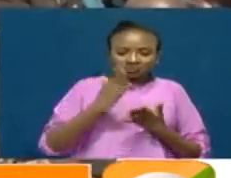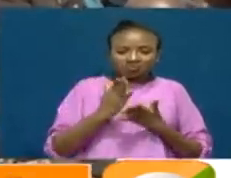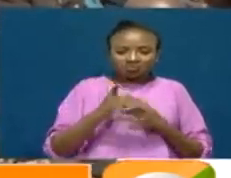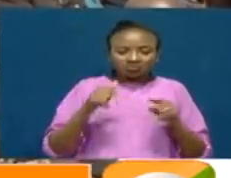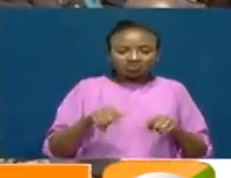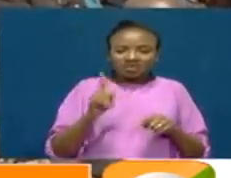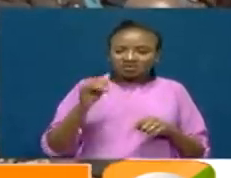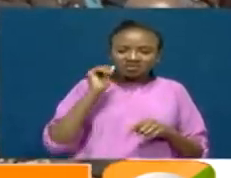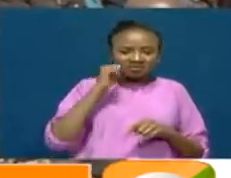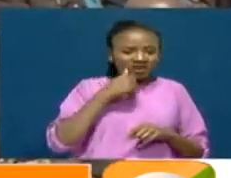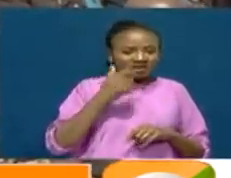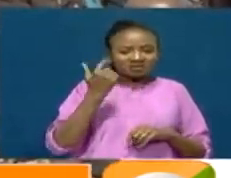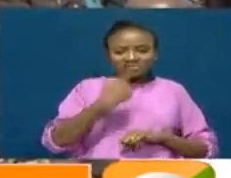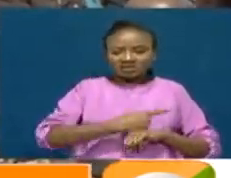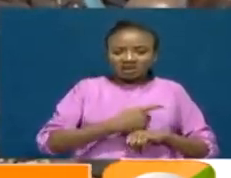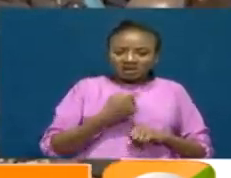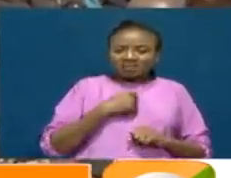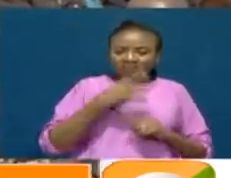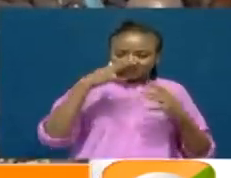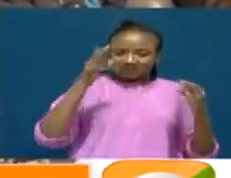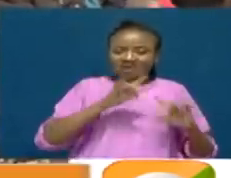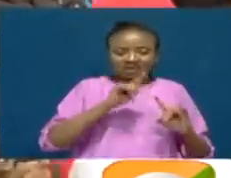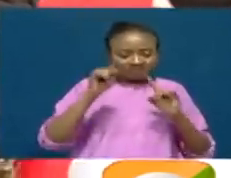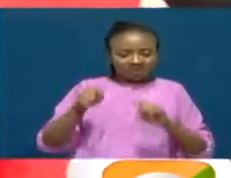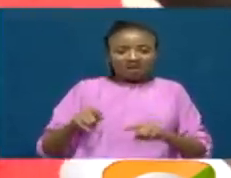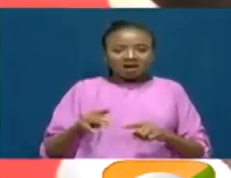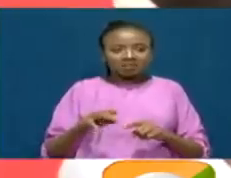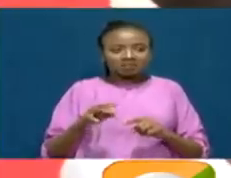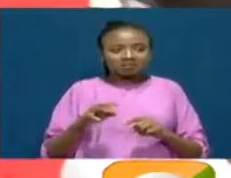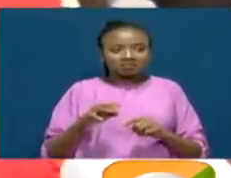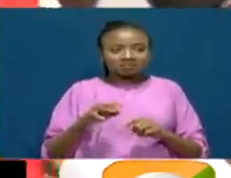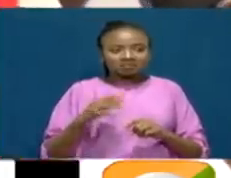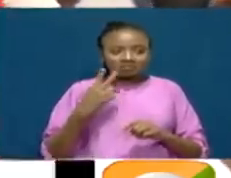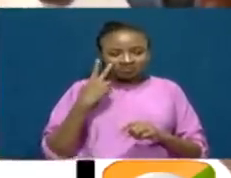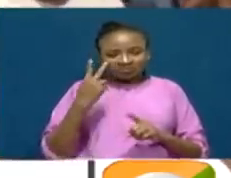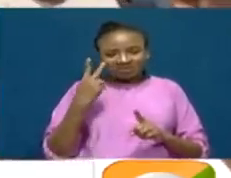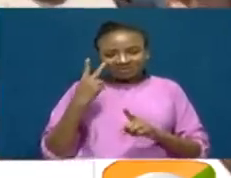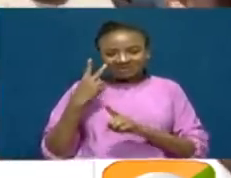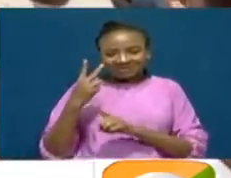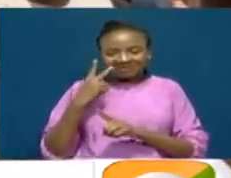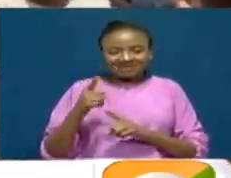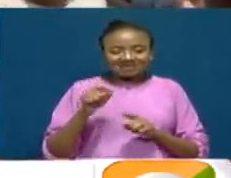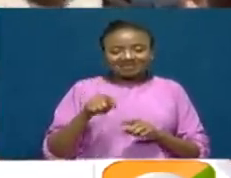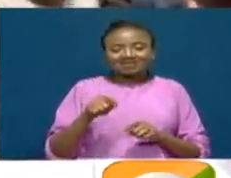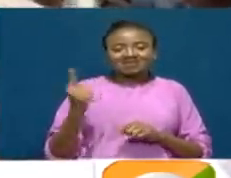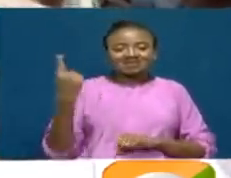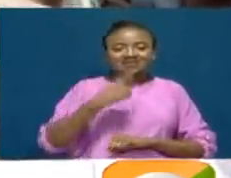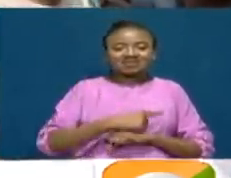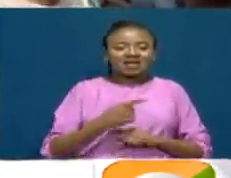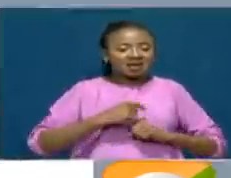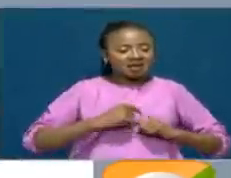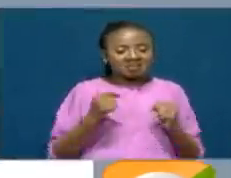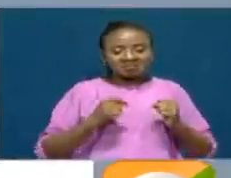day. When I heard there's an air show, I made sure I cleared my whole day so I can come for this day. And I'm very happy